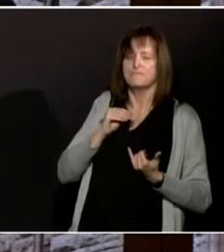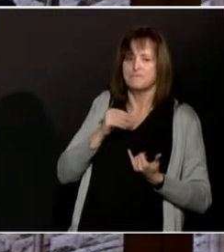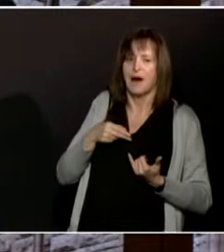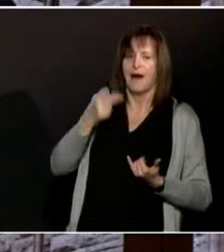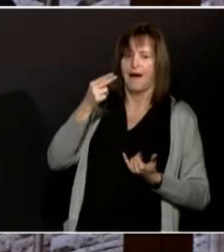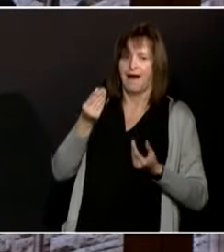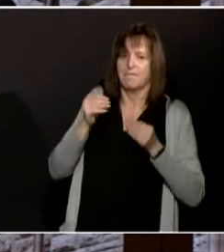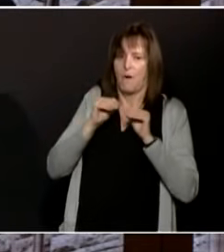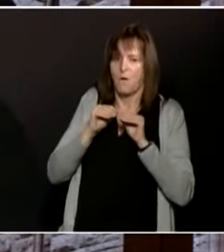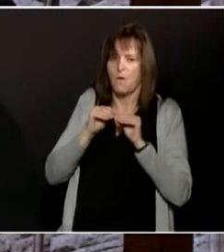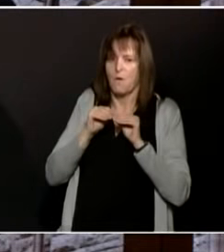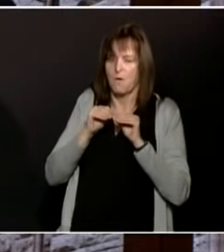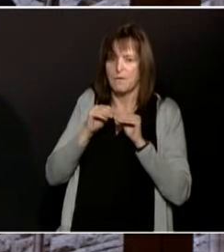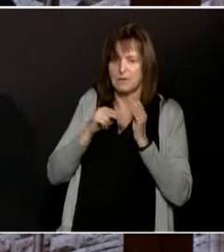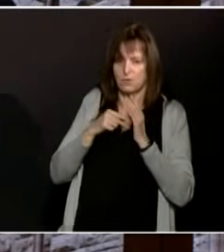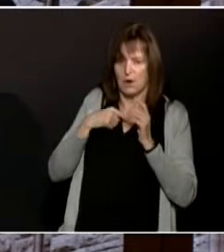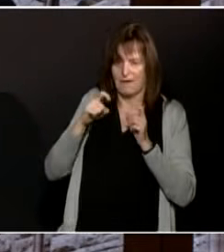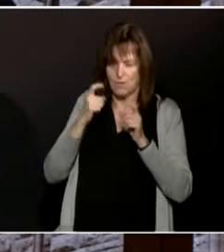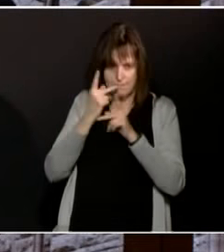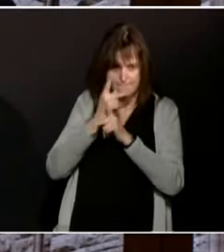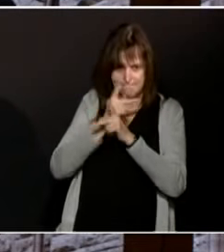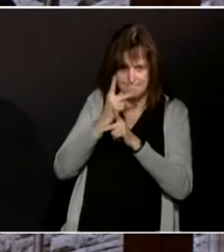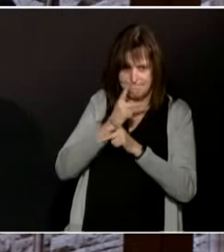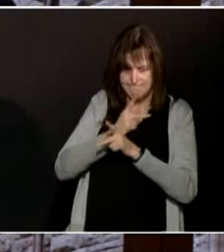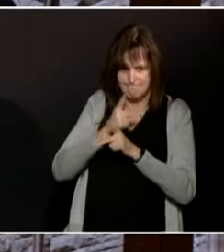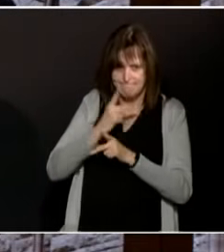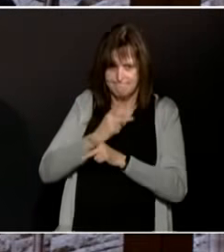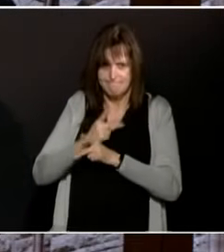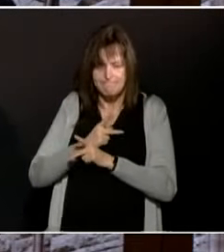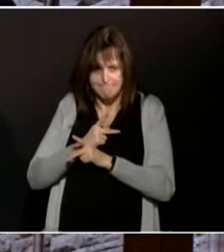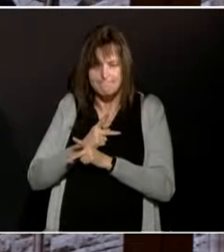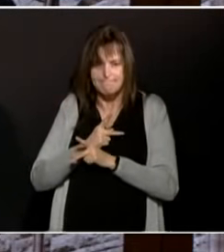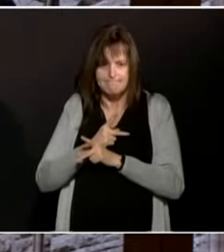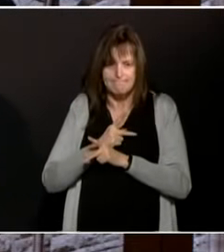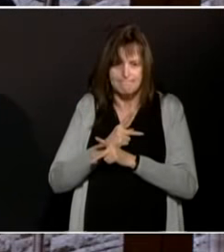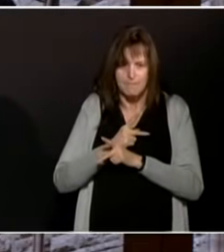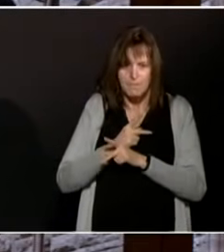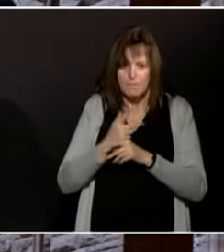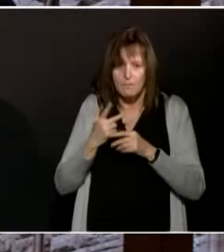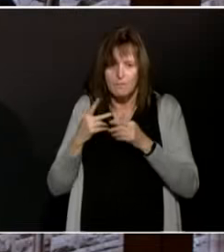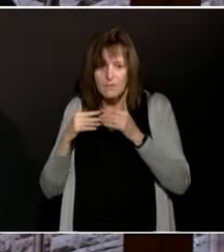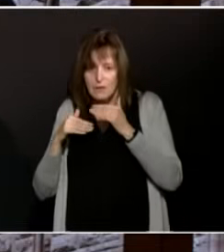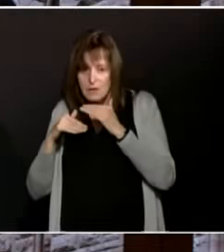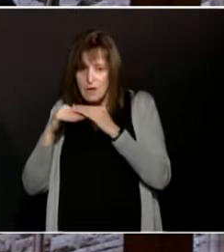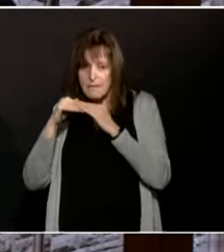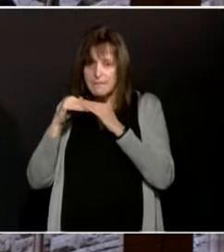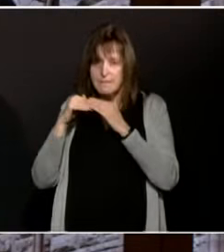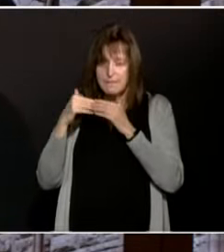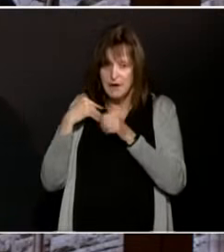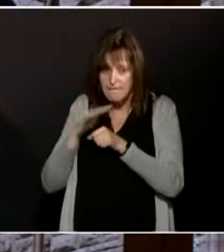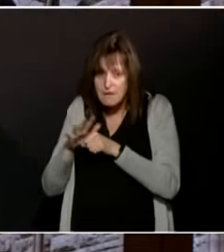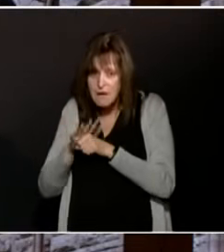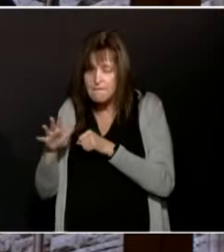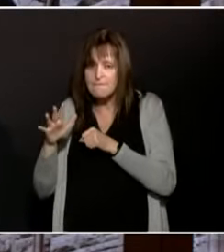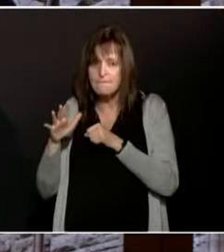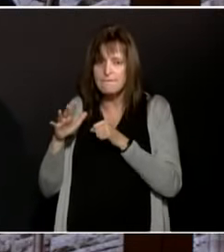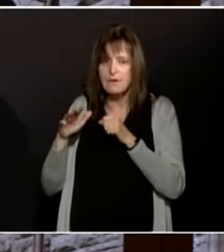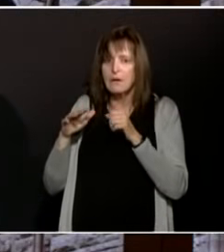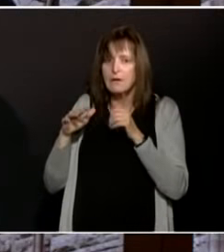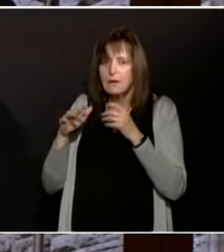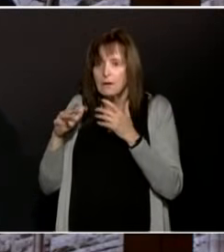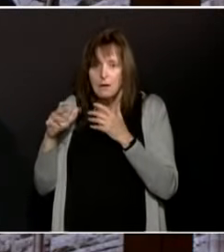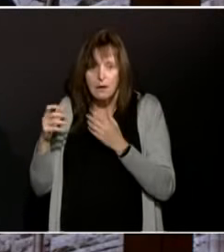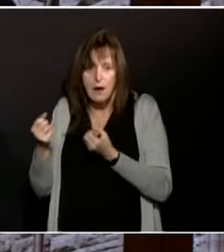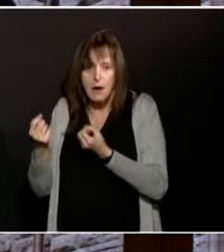exceed. So we need to be looking at capacity. We have our different areas we're working stringently at. Not only